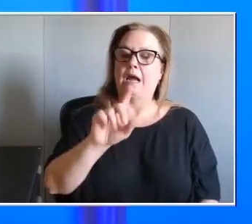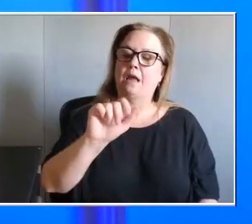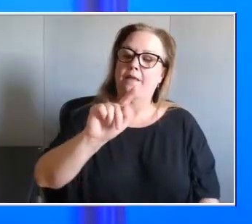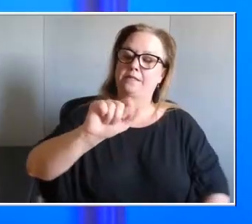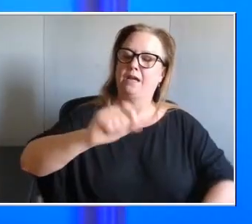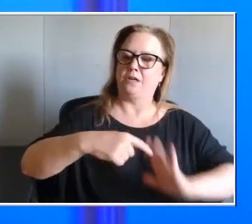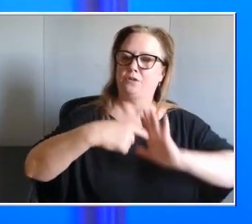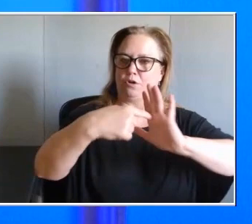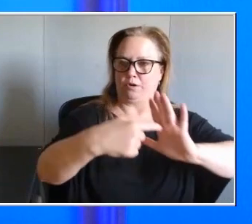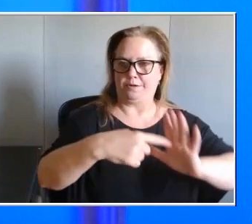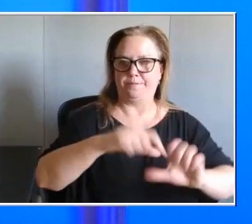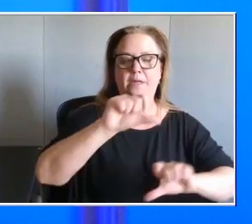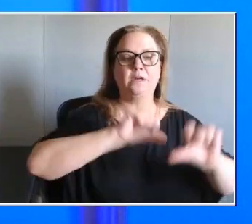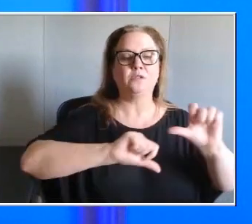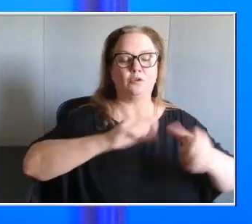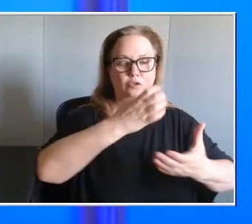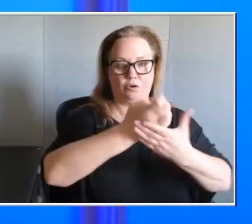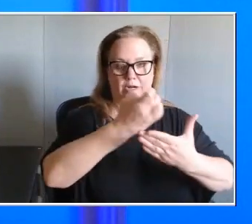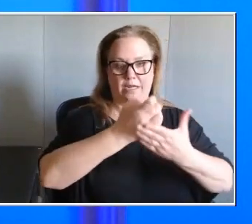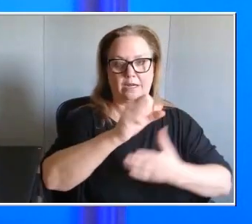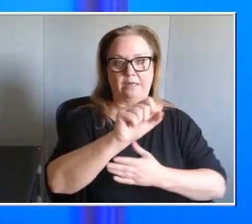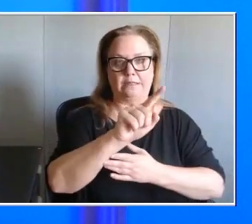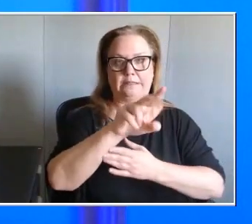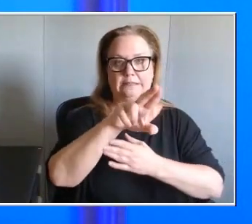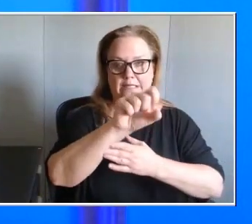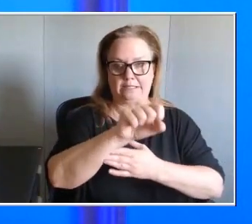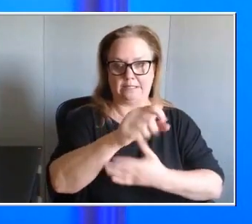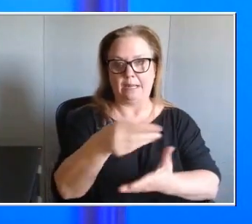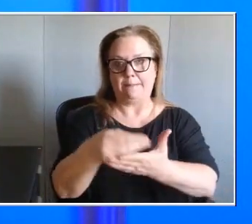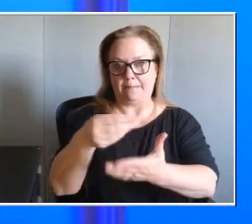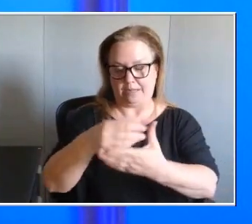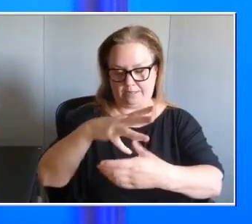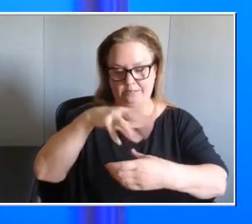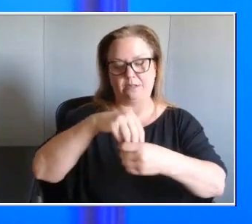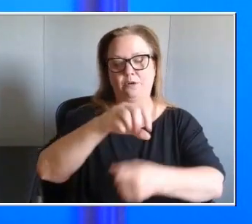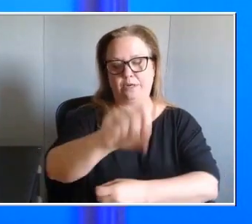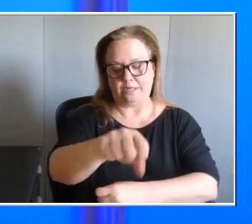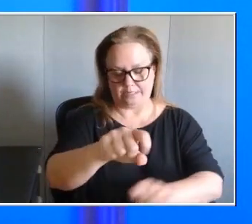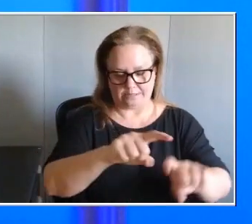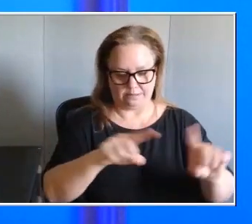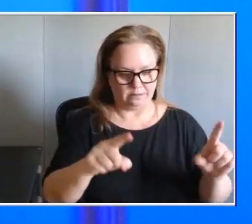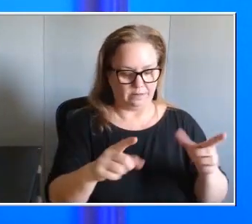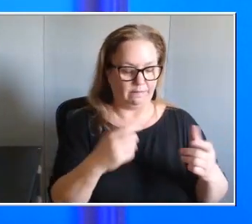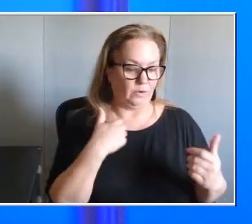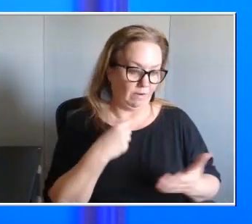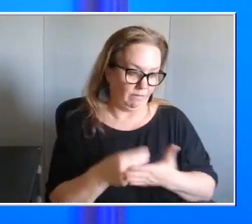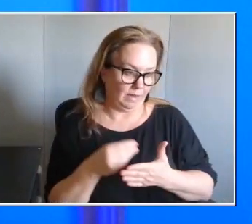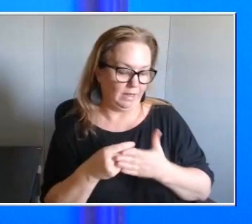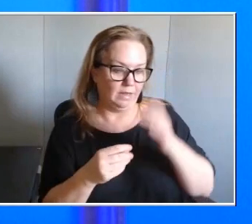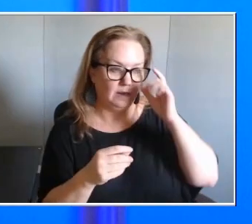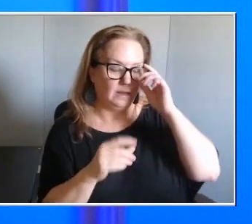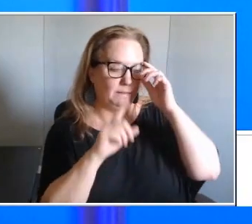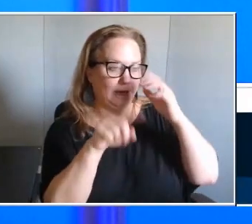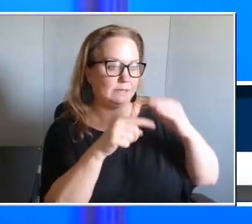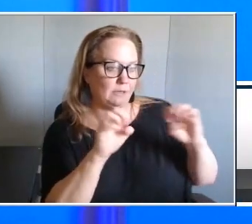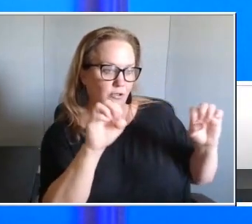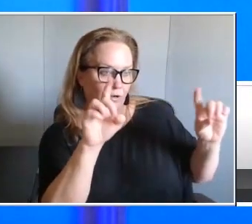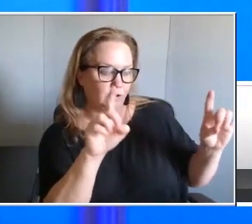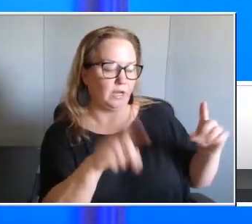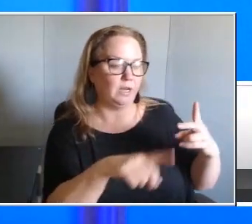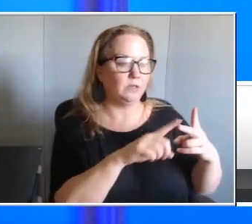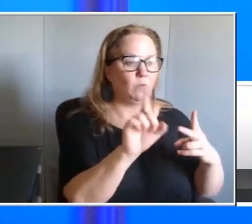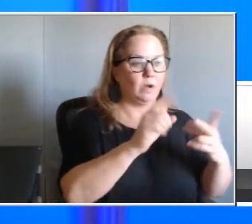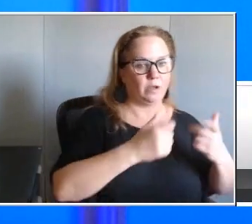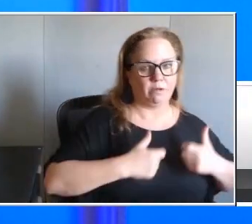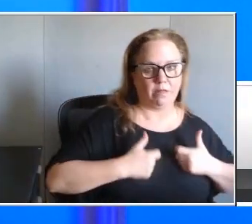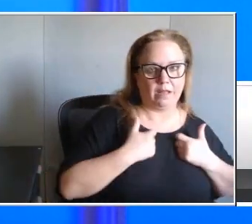so socioeconomic status is definitely, money is a part of that whether you have money, but it's about your education, it's about where you live,